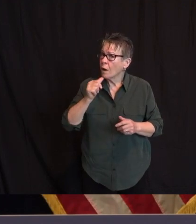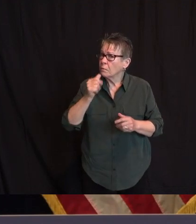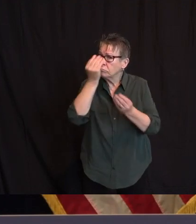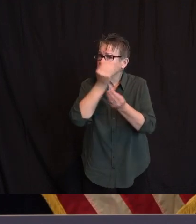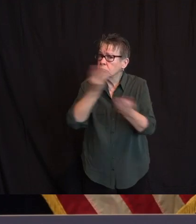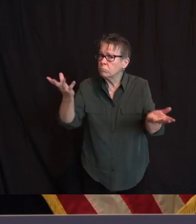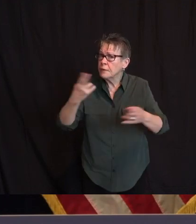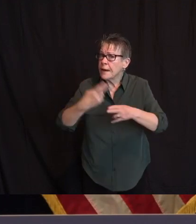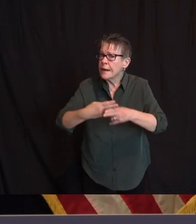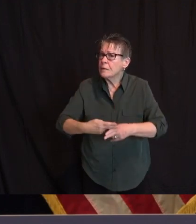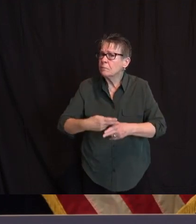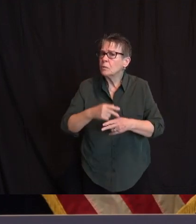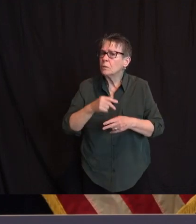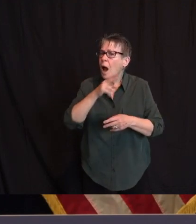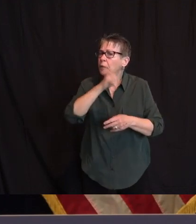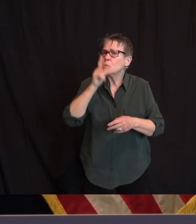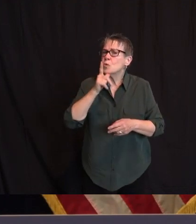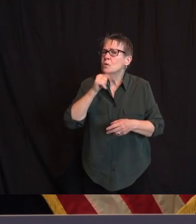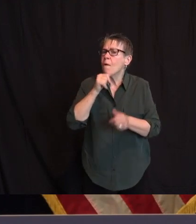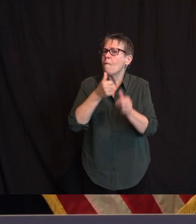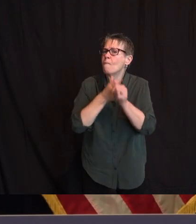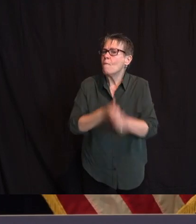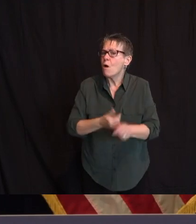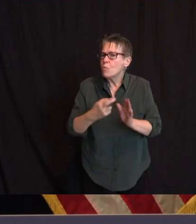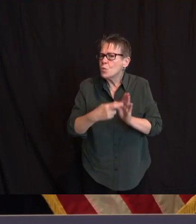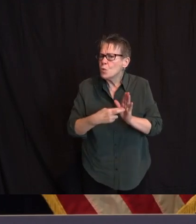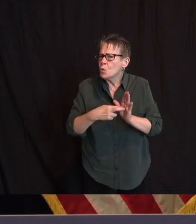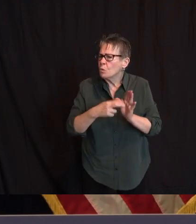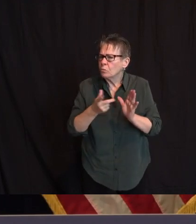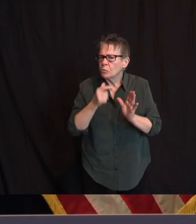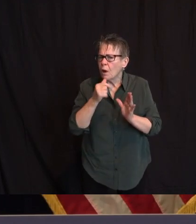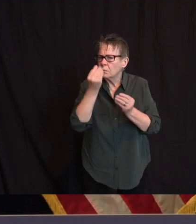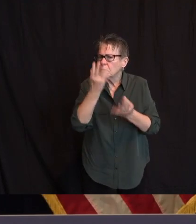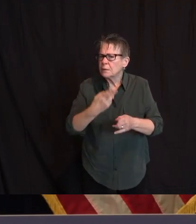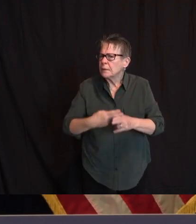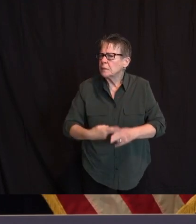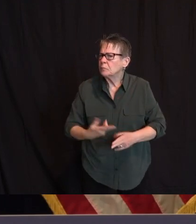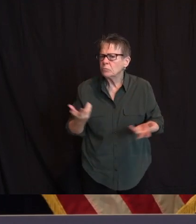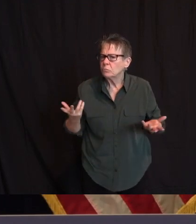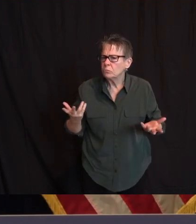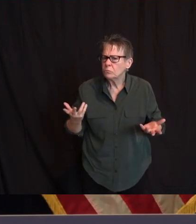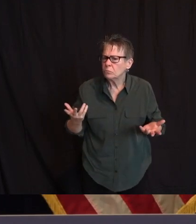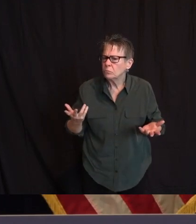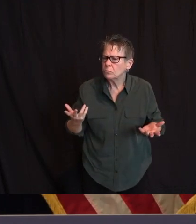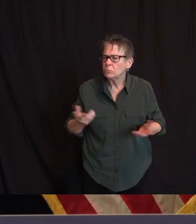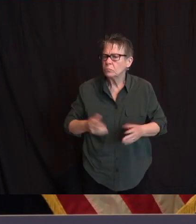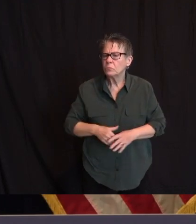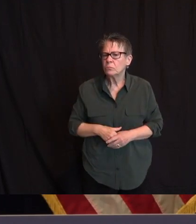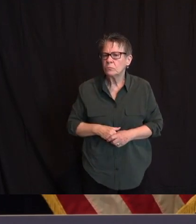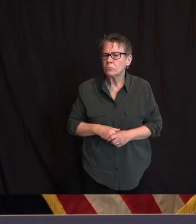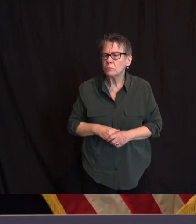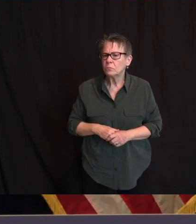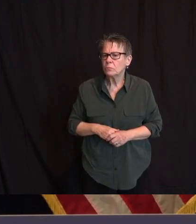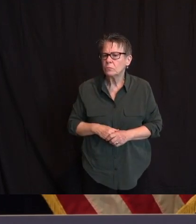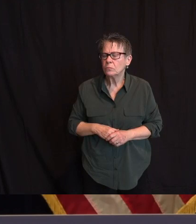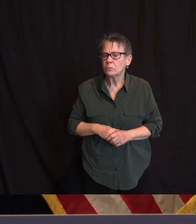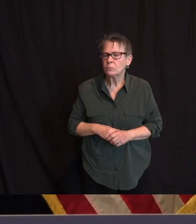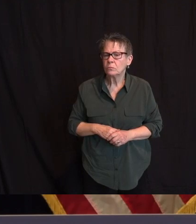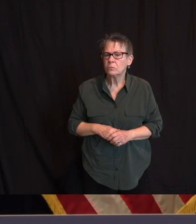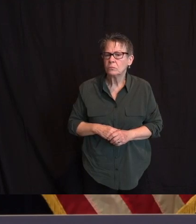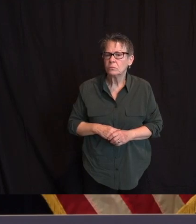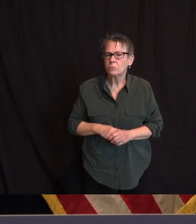separation package for eligible employees to avert layoffs. Could the governor please comment on these buyouts and whether he expects this to continue throughout